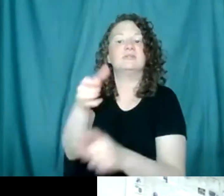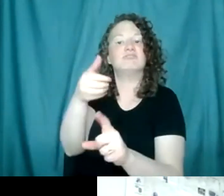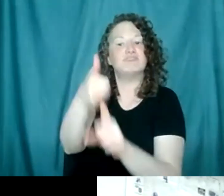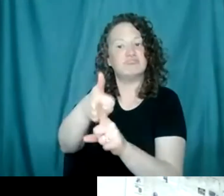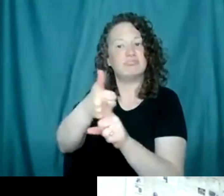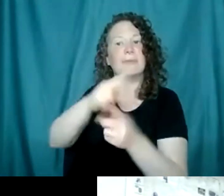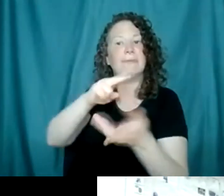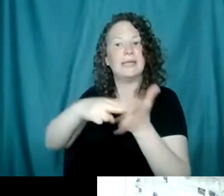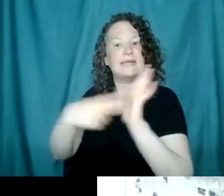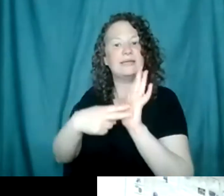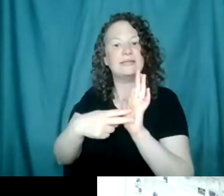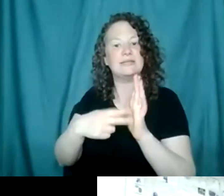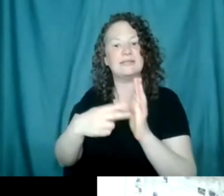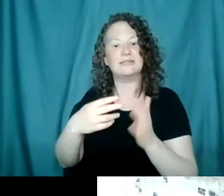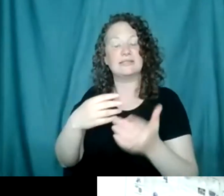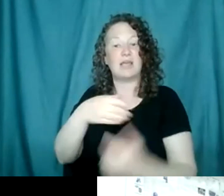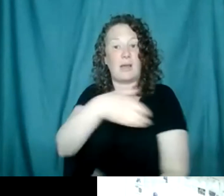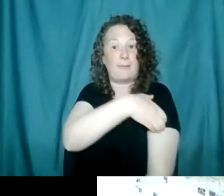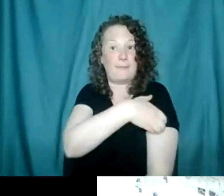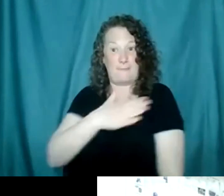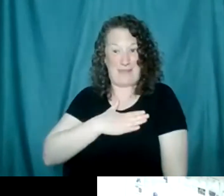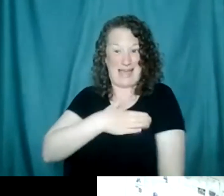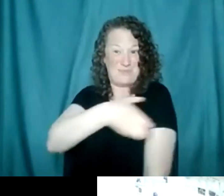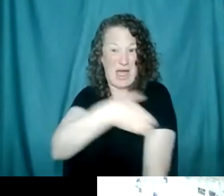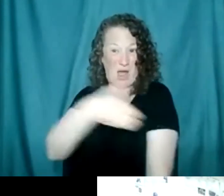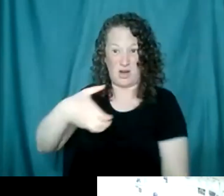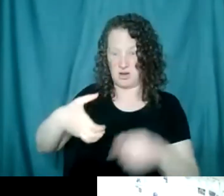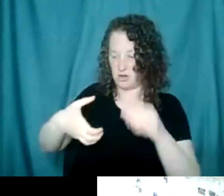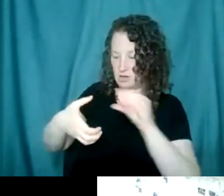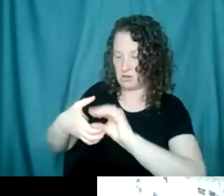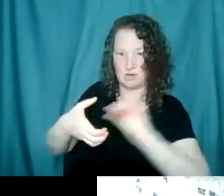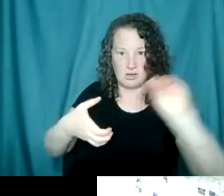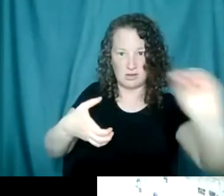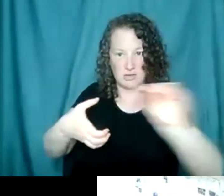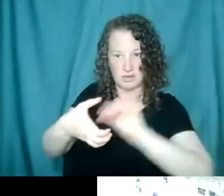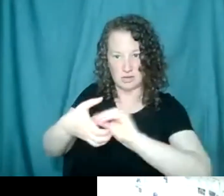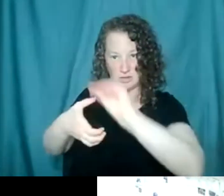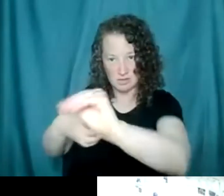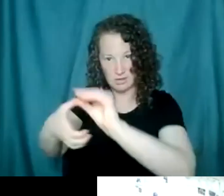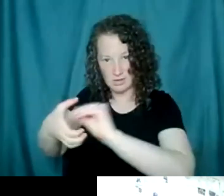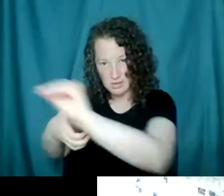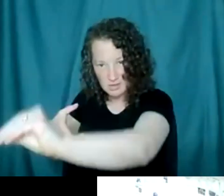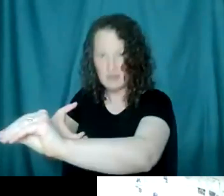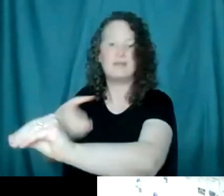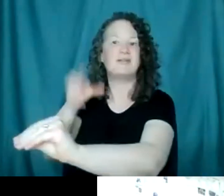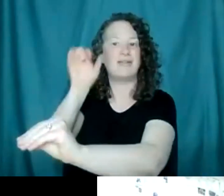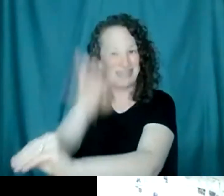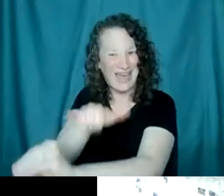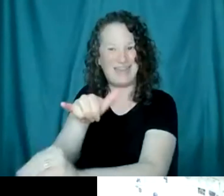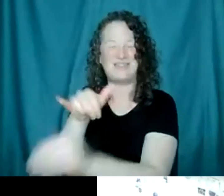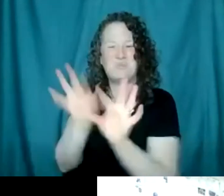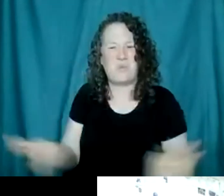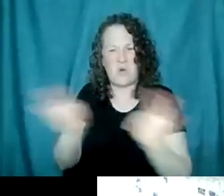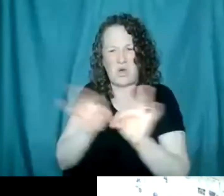ability to give part of your power to another person. And so that's what we need to make sure that we're doing,